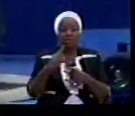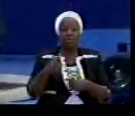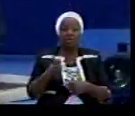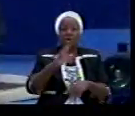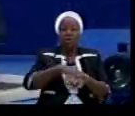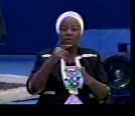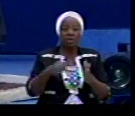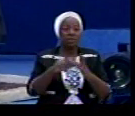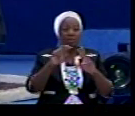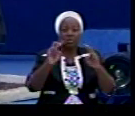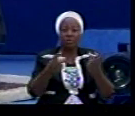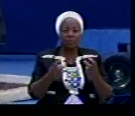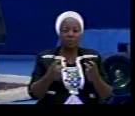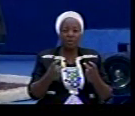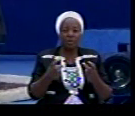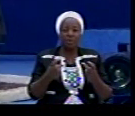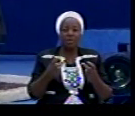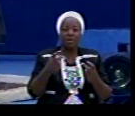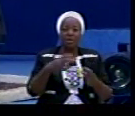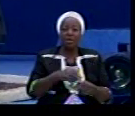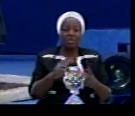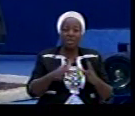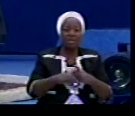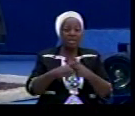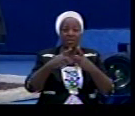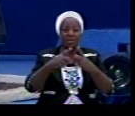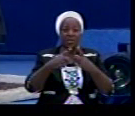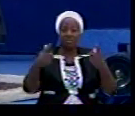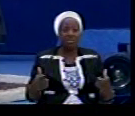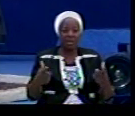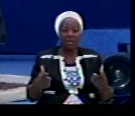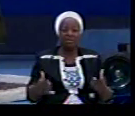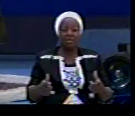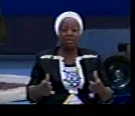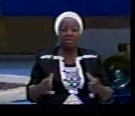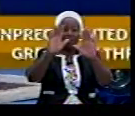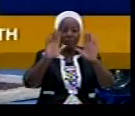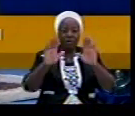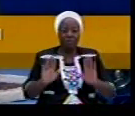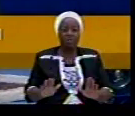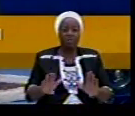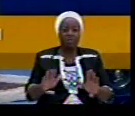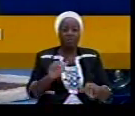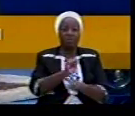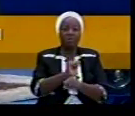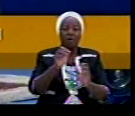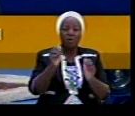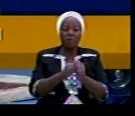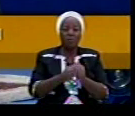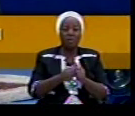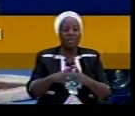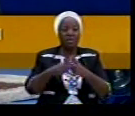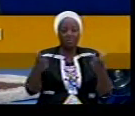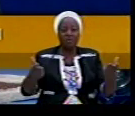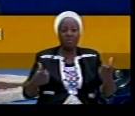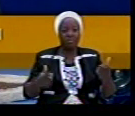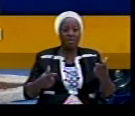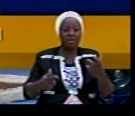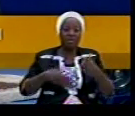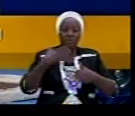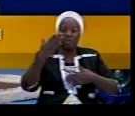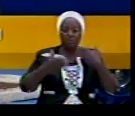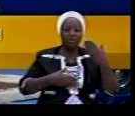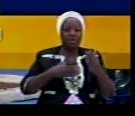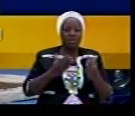subject, unprecedented miracles with great joy through faith. It comes through